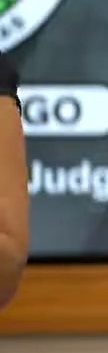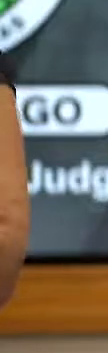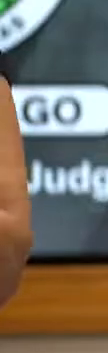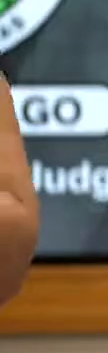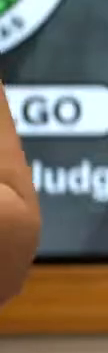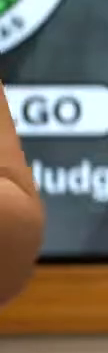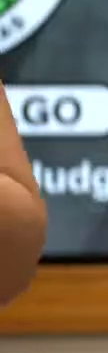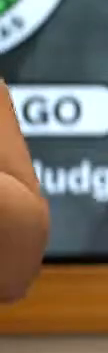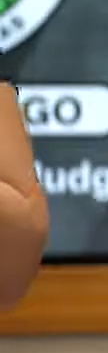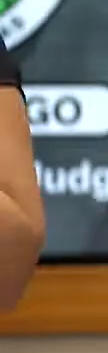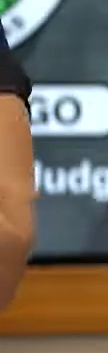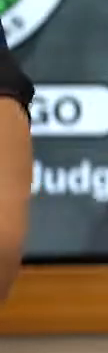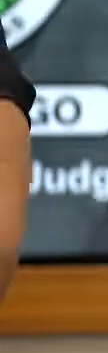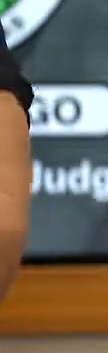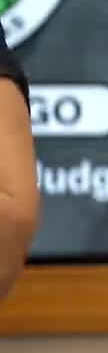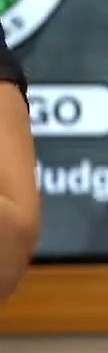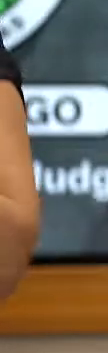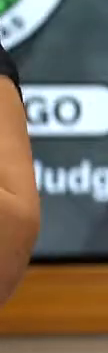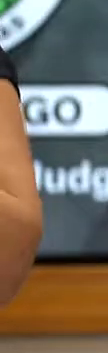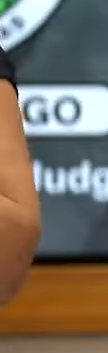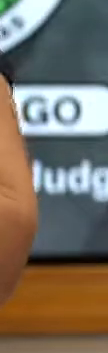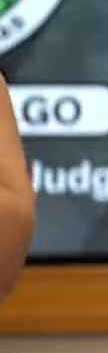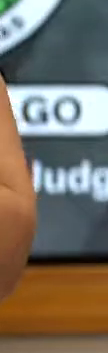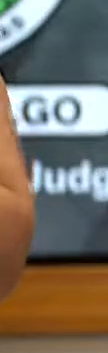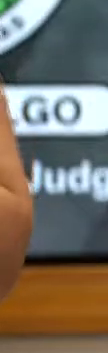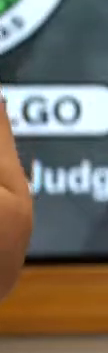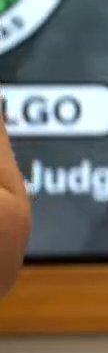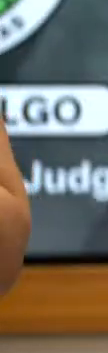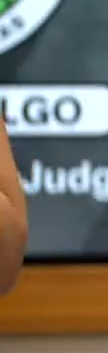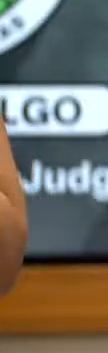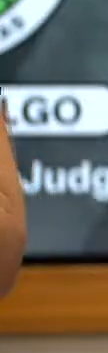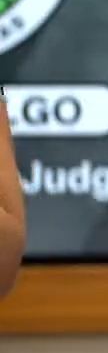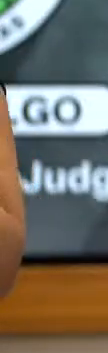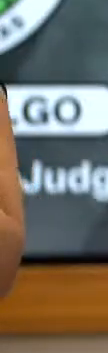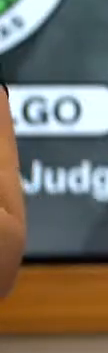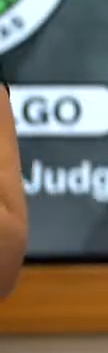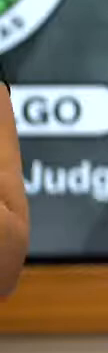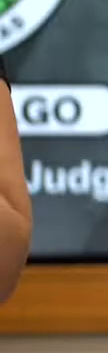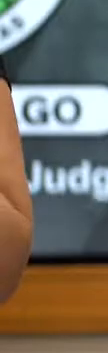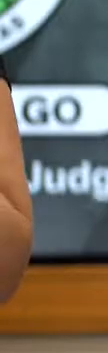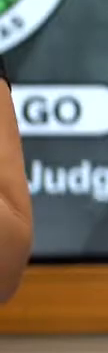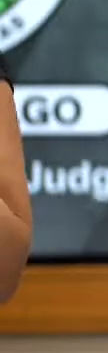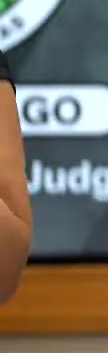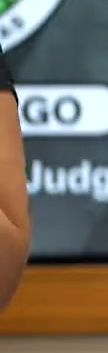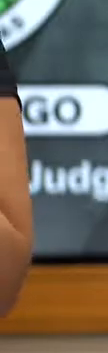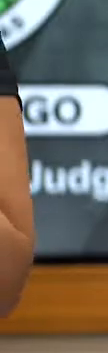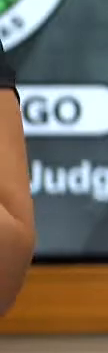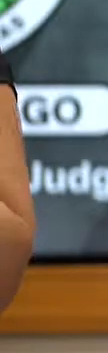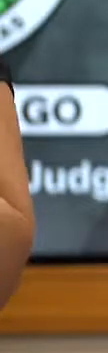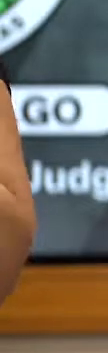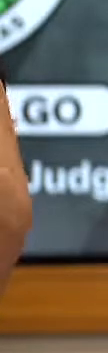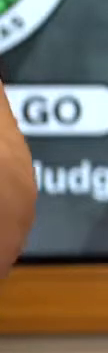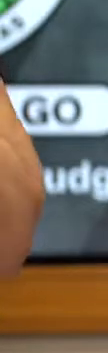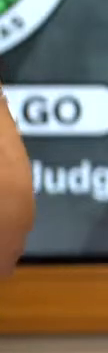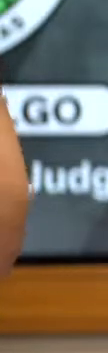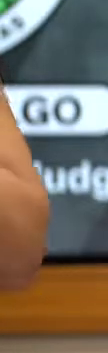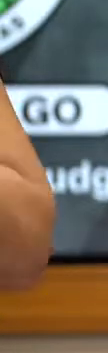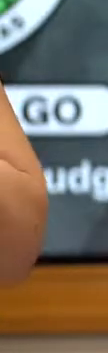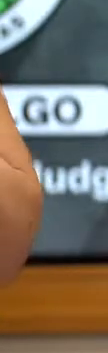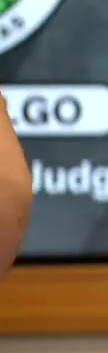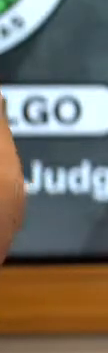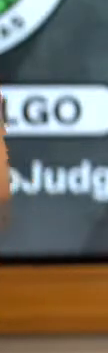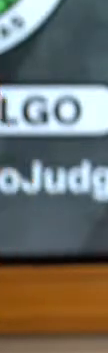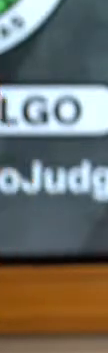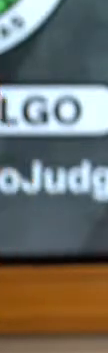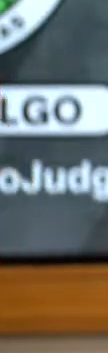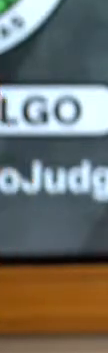Just speaking into this. Can you speak to, I guess, the lowered testing ability that the county has and how concerned you are about this going into this fourth